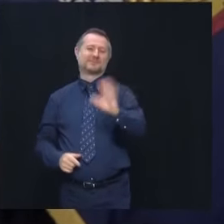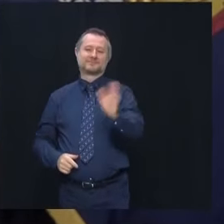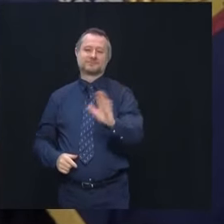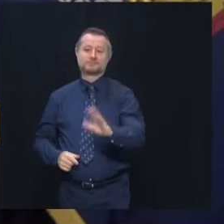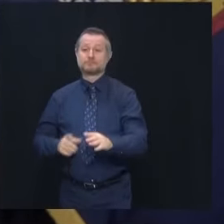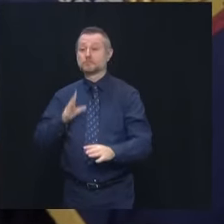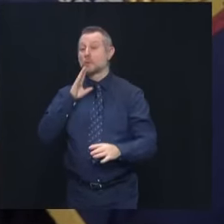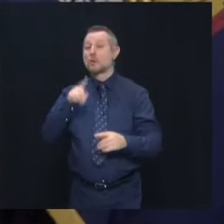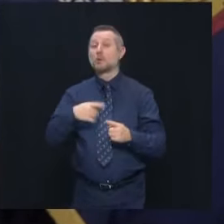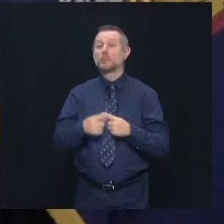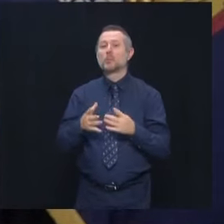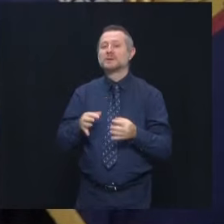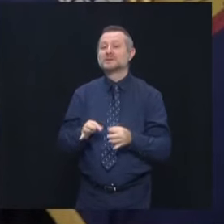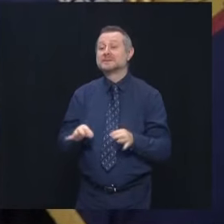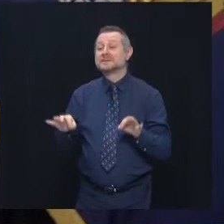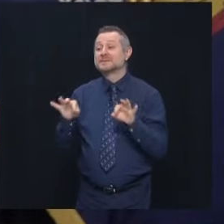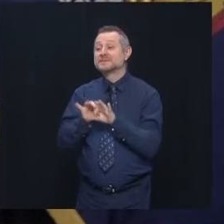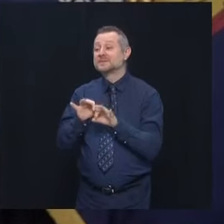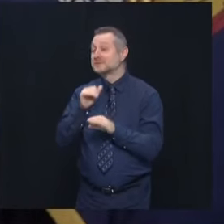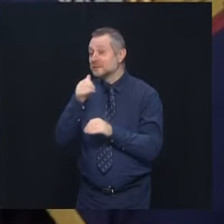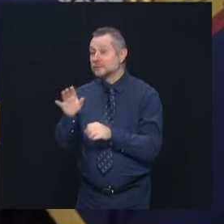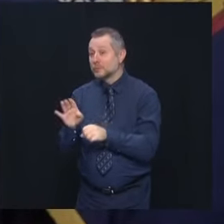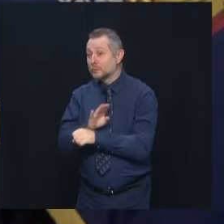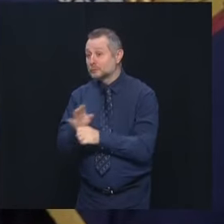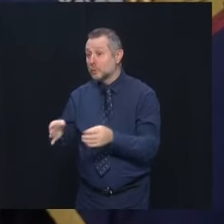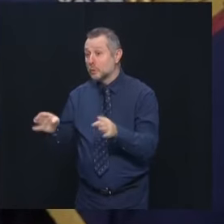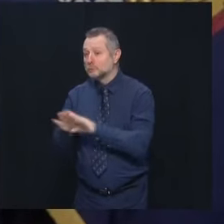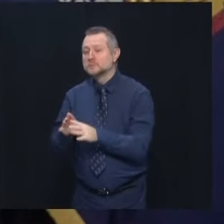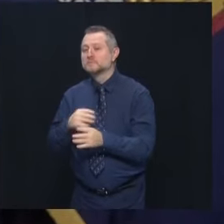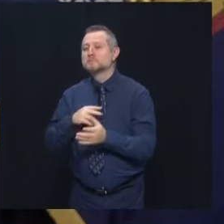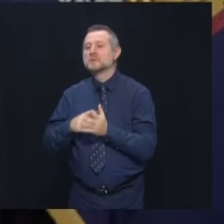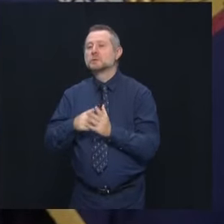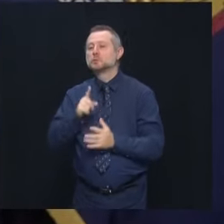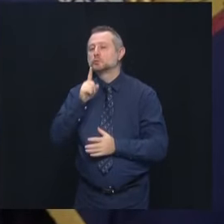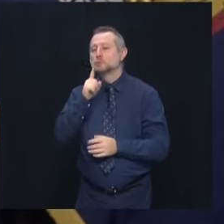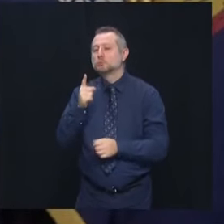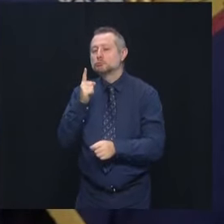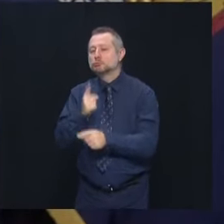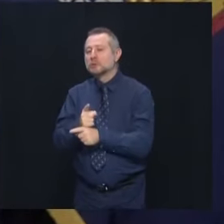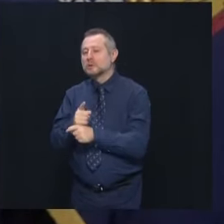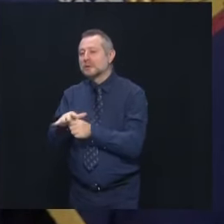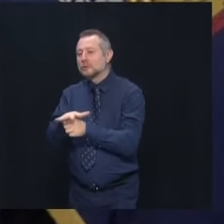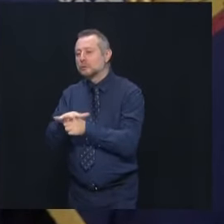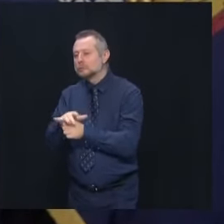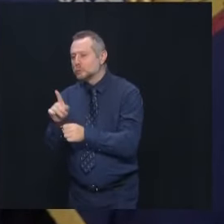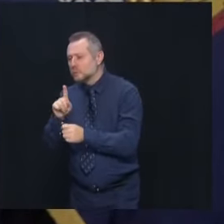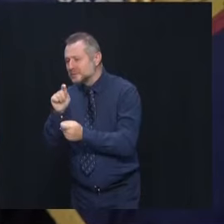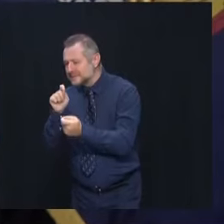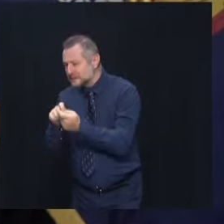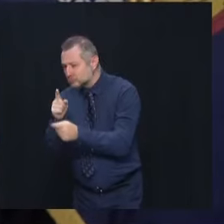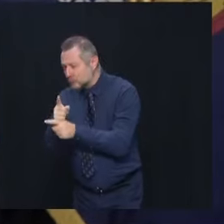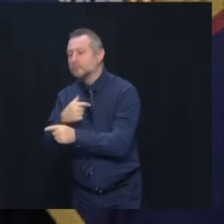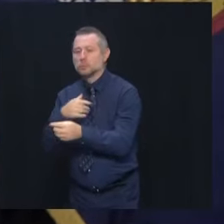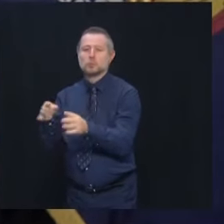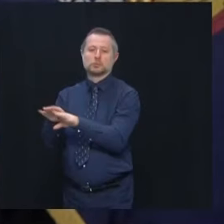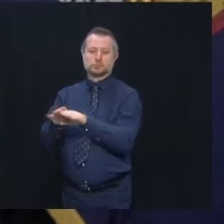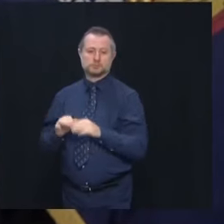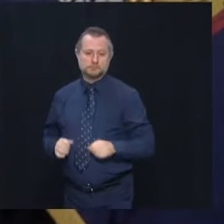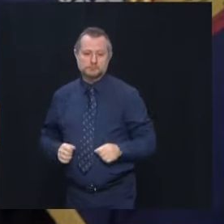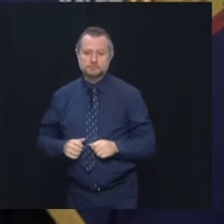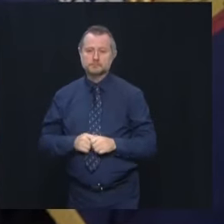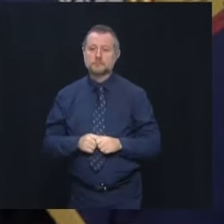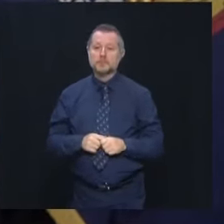businesses or not, make sure you have the right geographic area. Because you will be